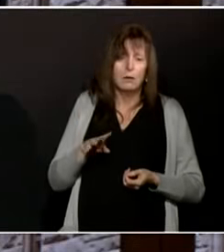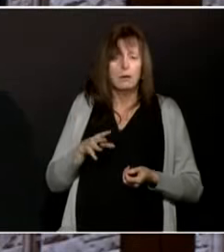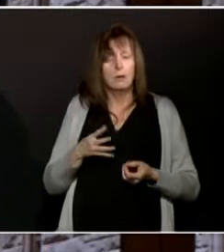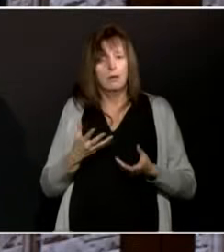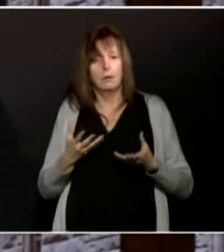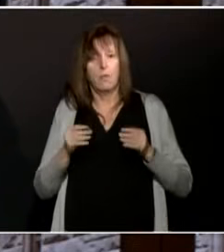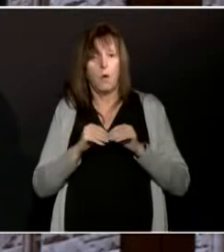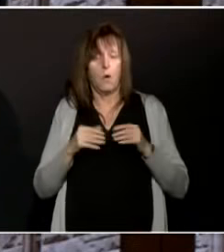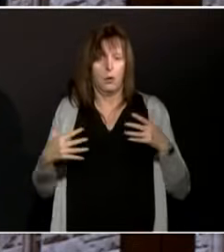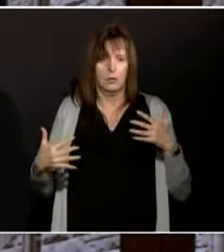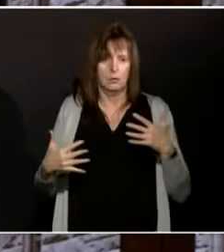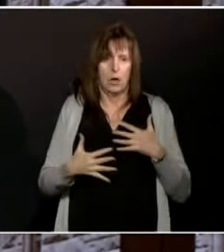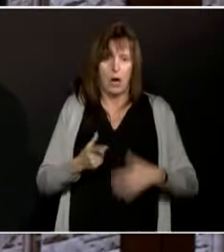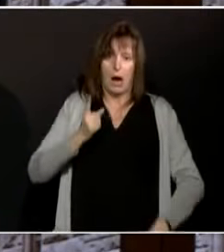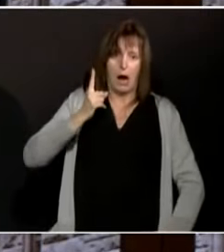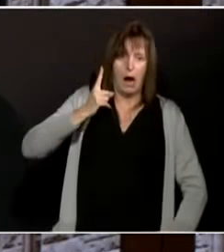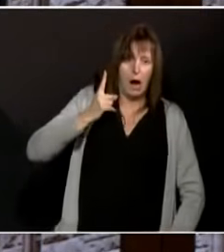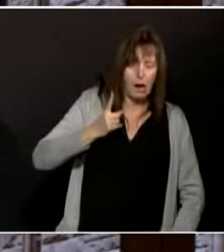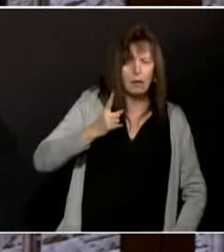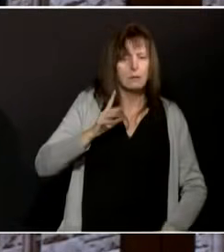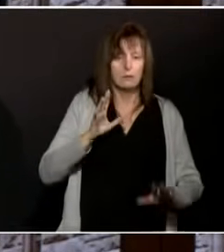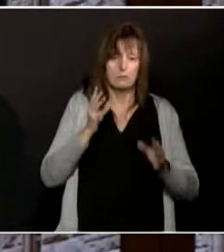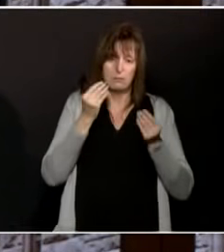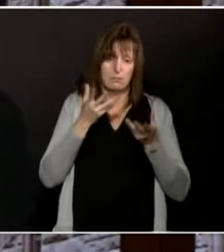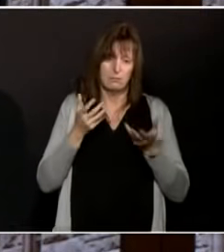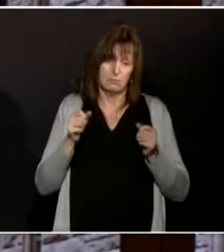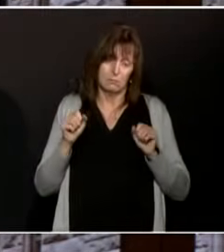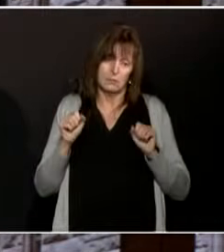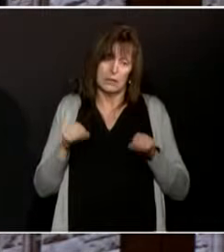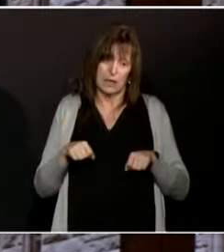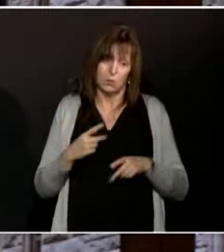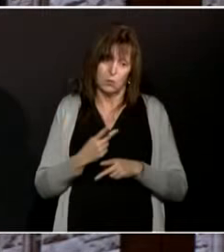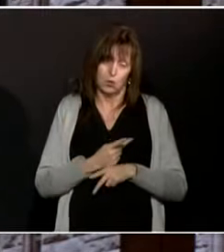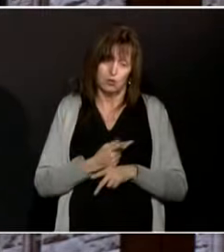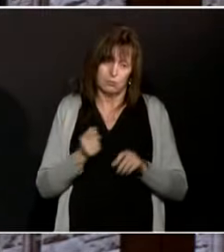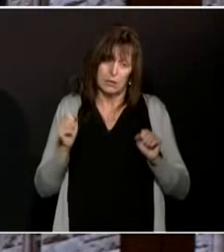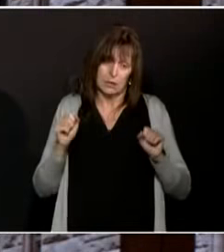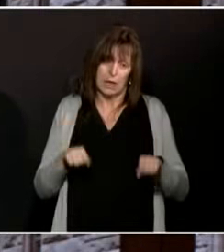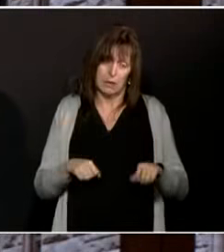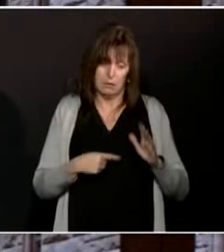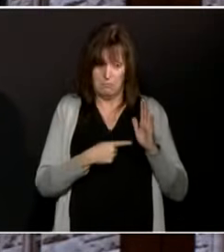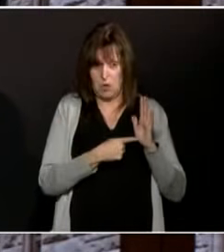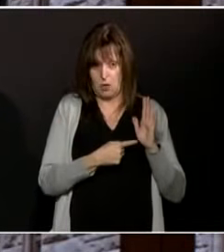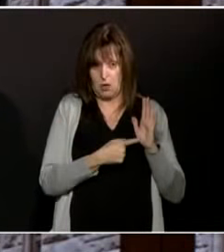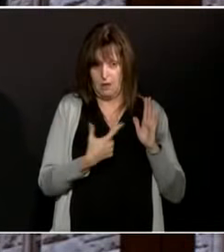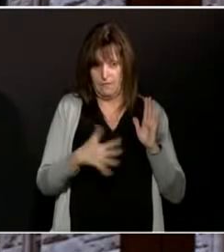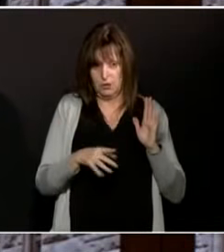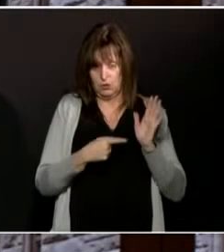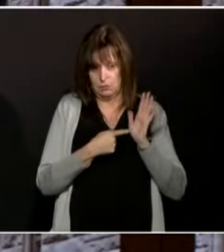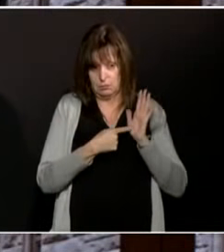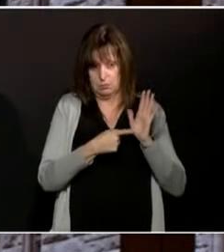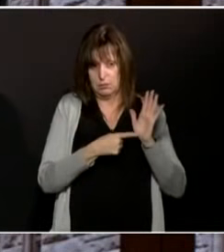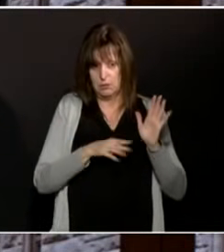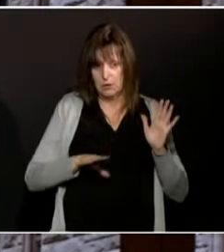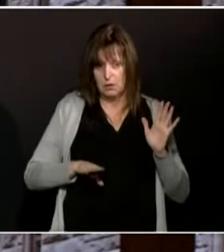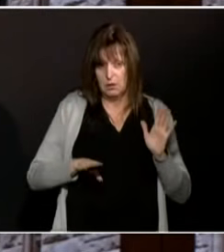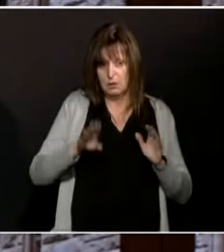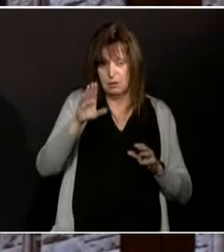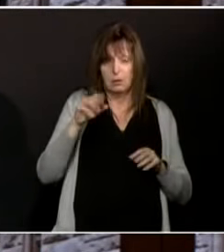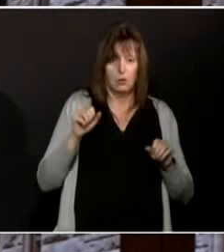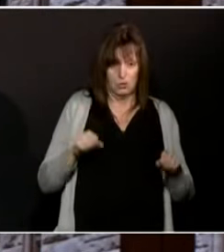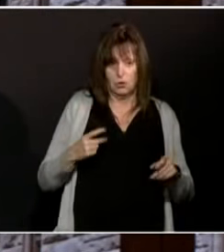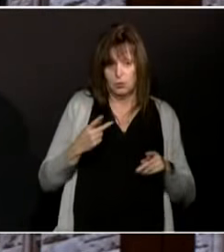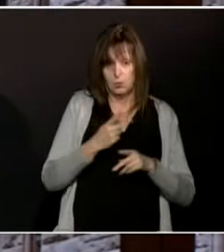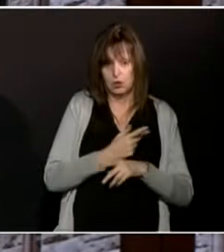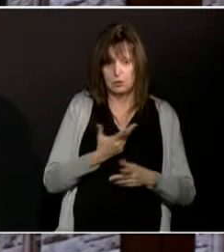it can get a lot worse, even more worse than the modeler is putting forward. And other countries you can look at where that has happened. So